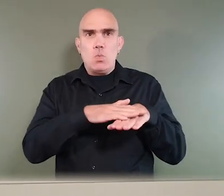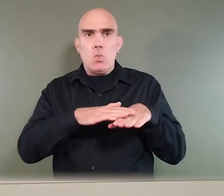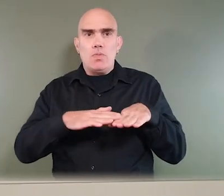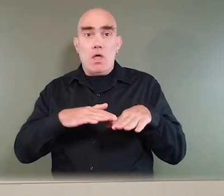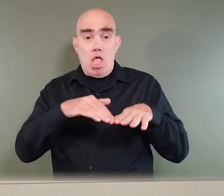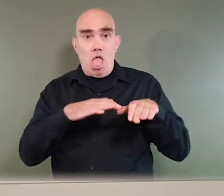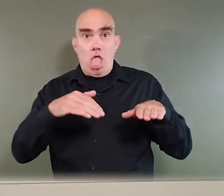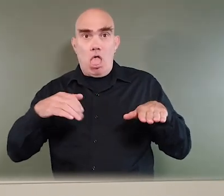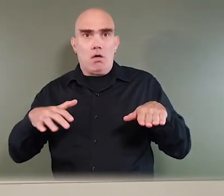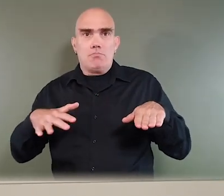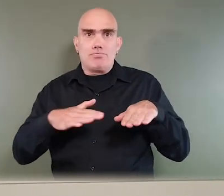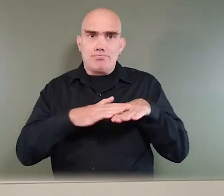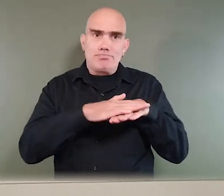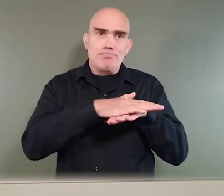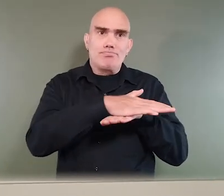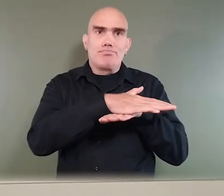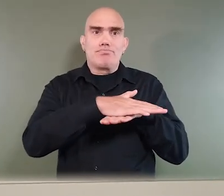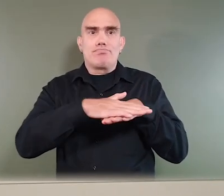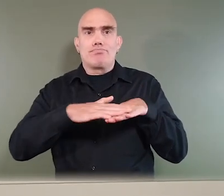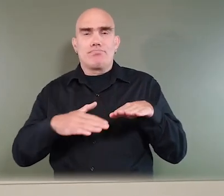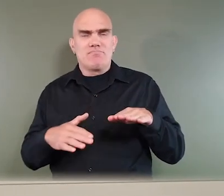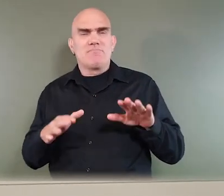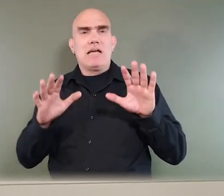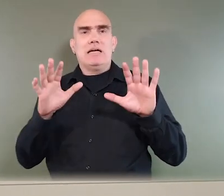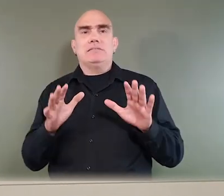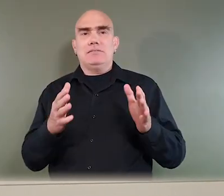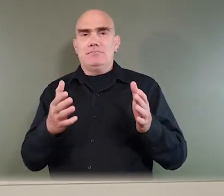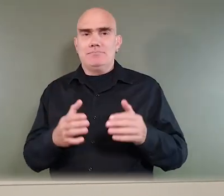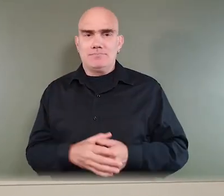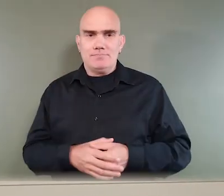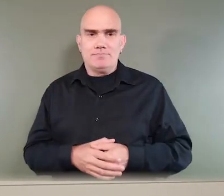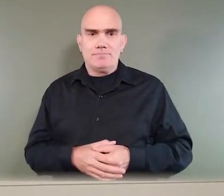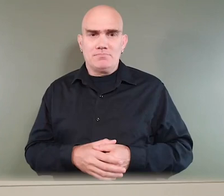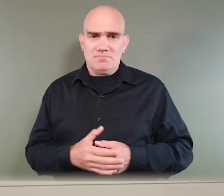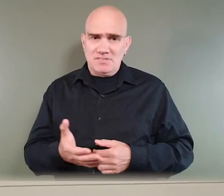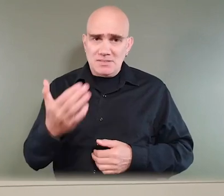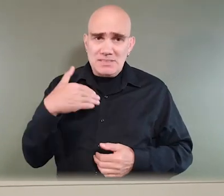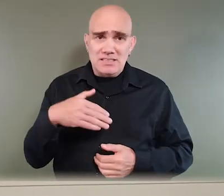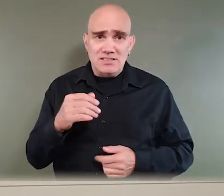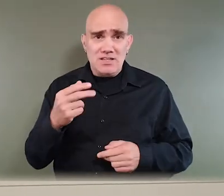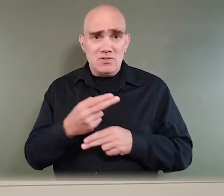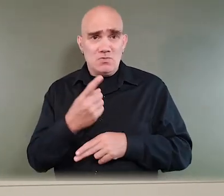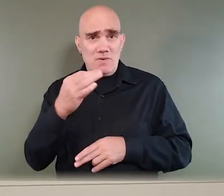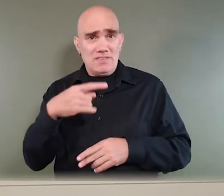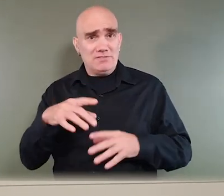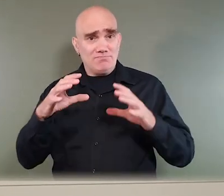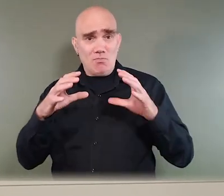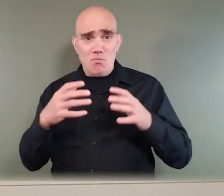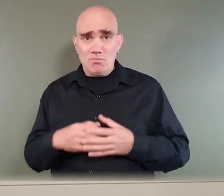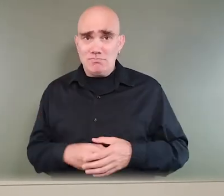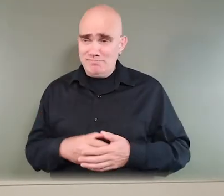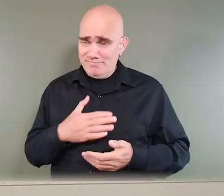smoothing the sand. Excellent. Come on in and you can use one of these balls. Please feel welcome.